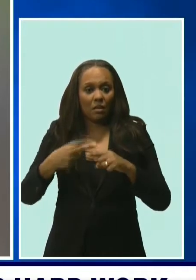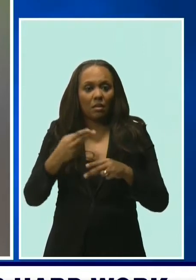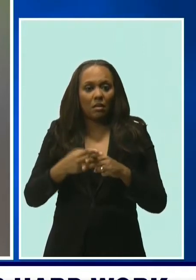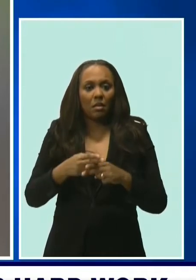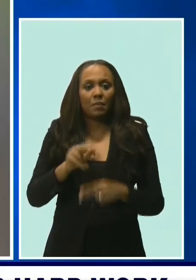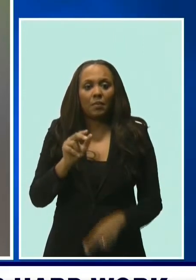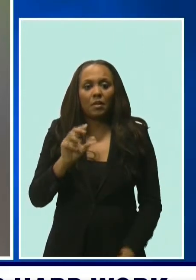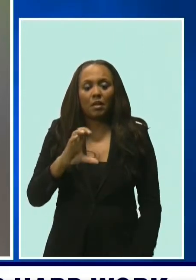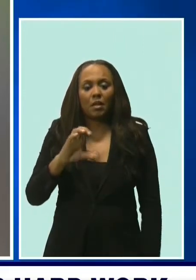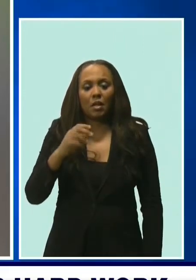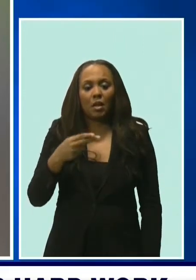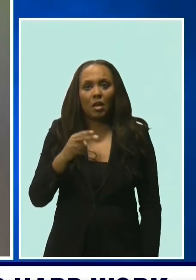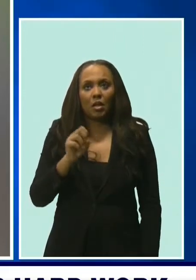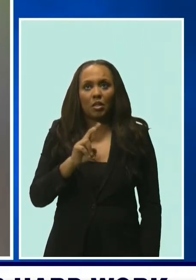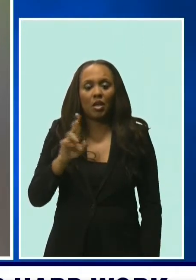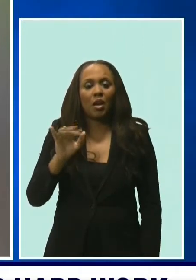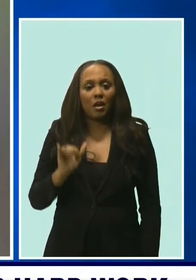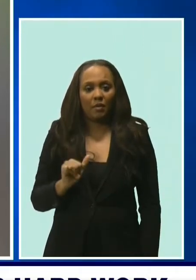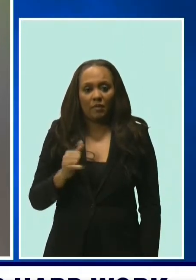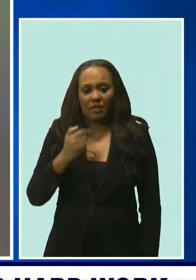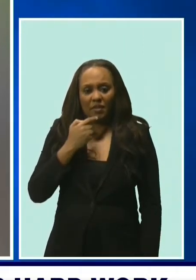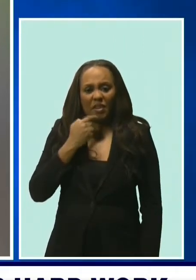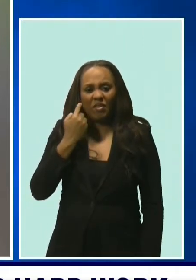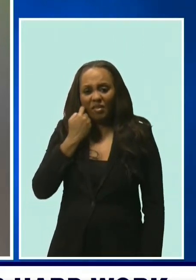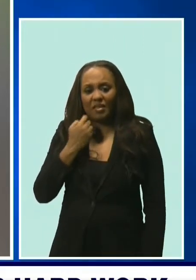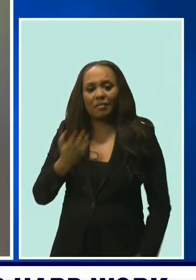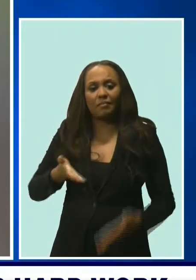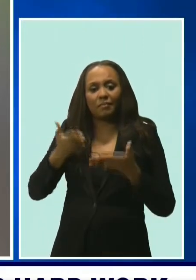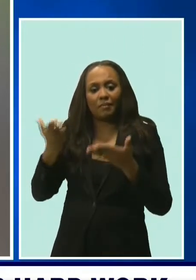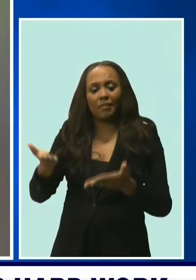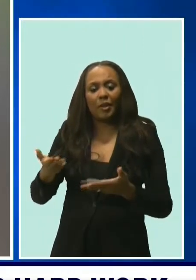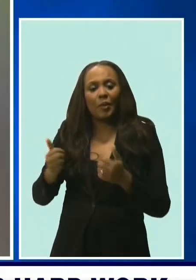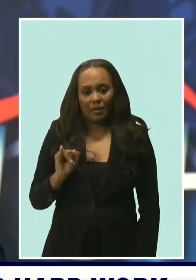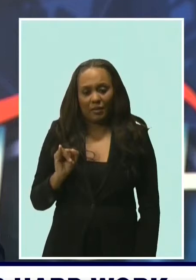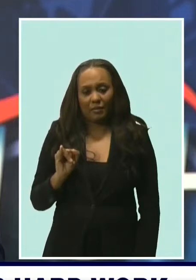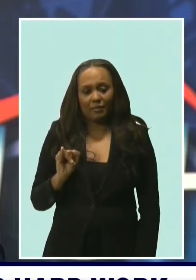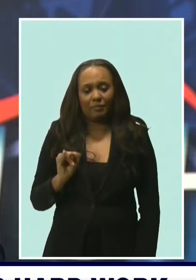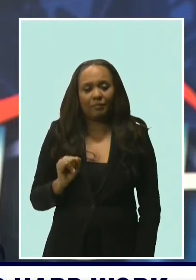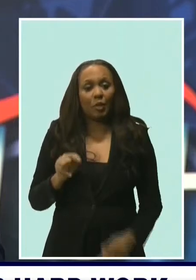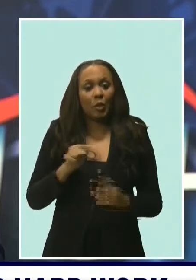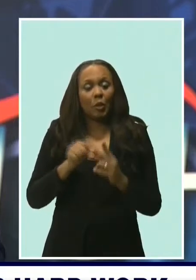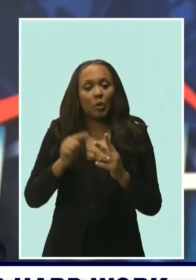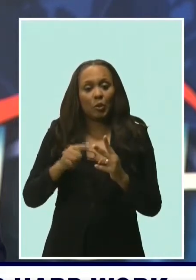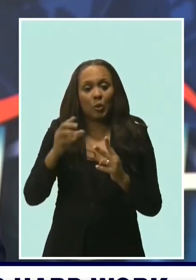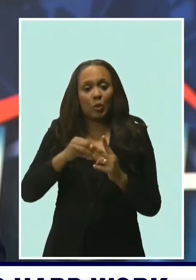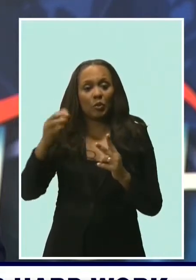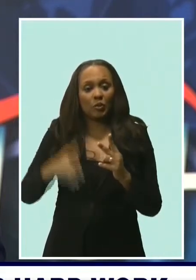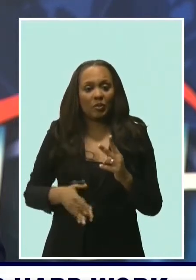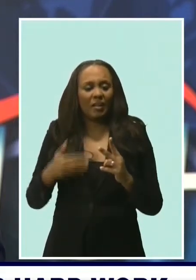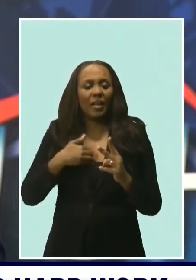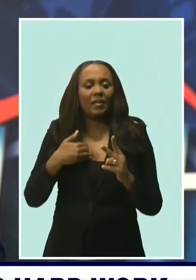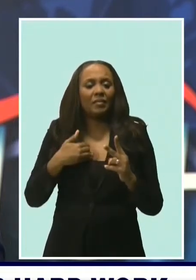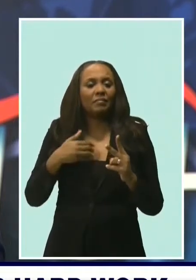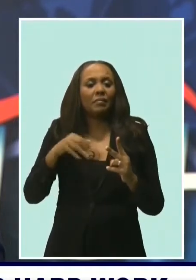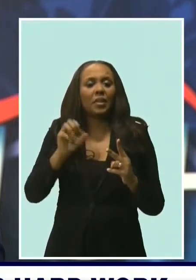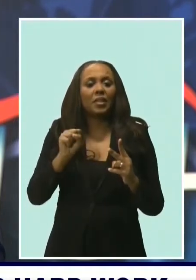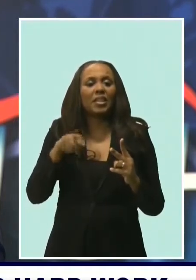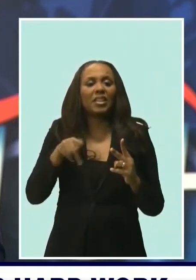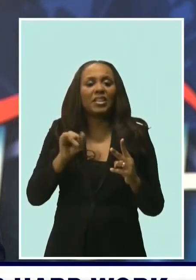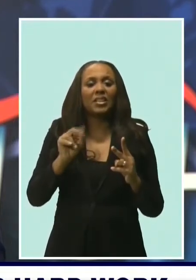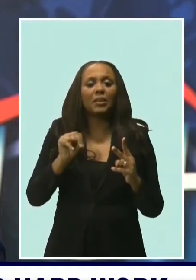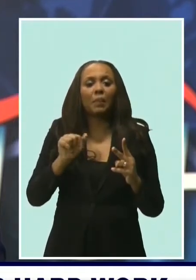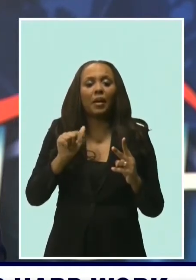issue. And our own Ryan Broom says he felt the loss acutely. It caused me to think about all the different